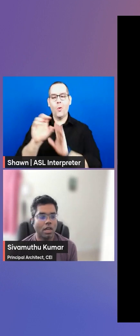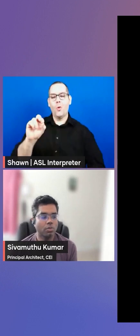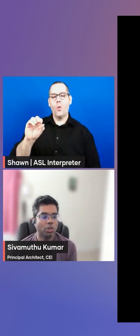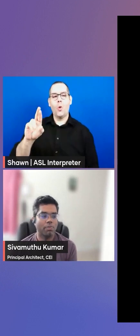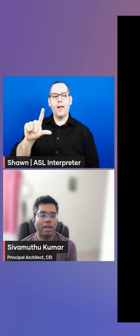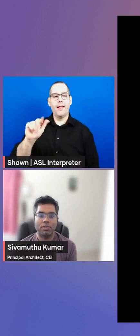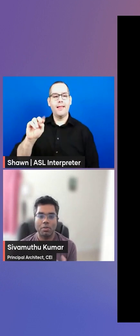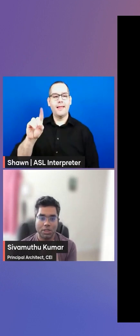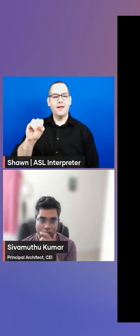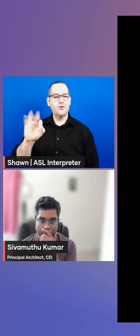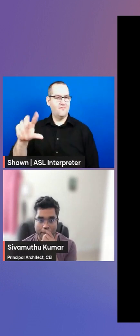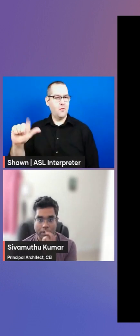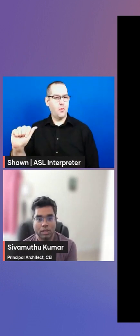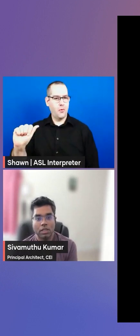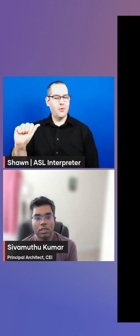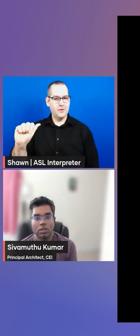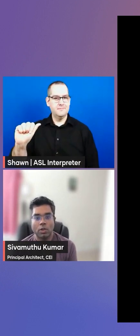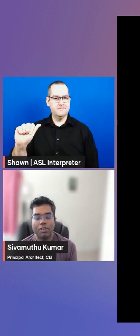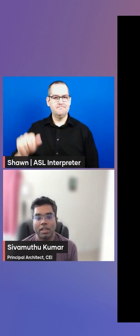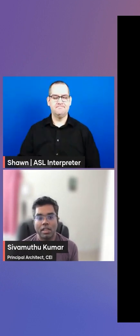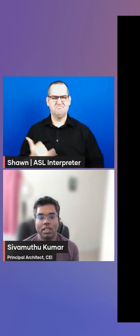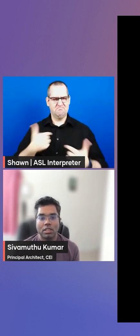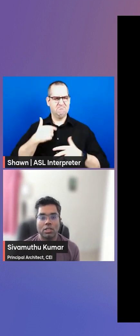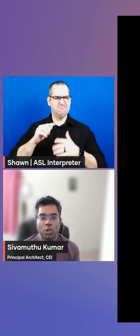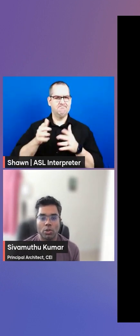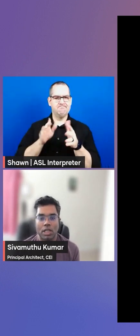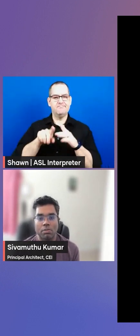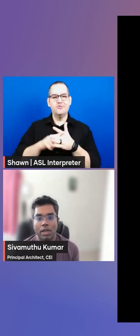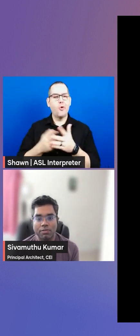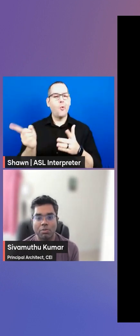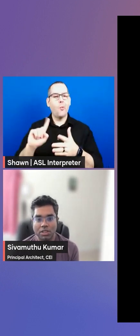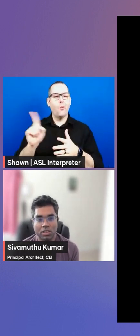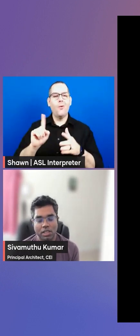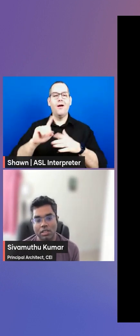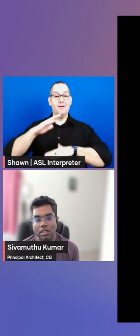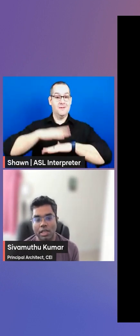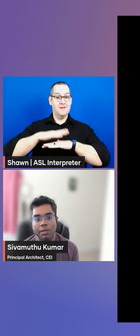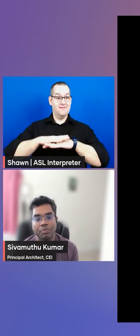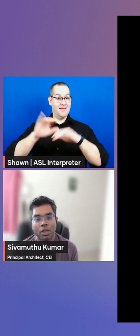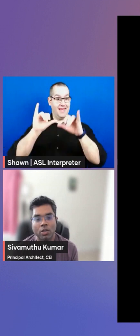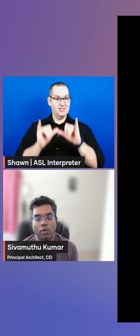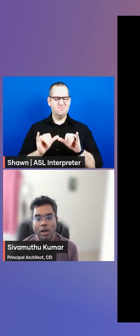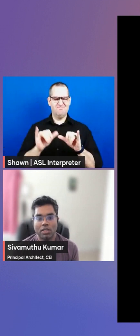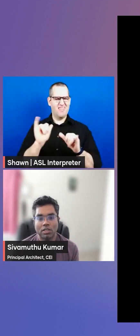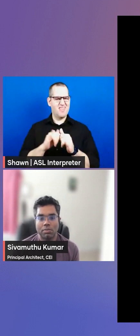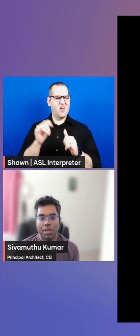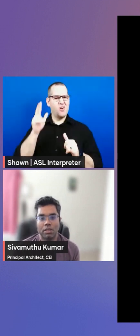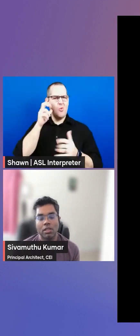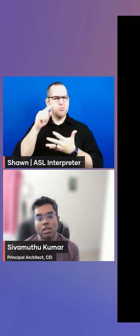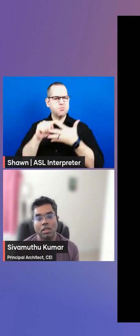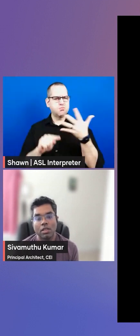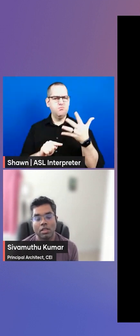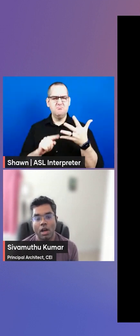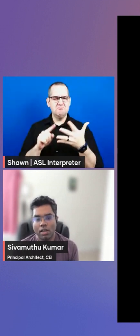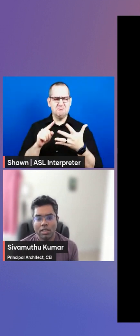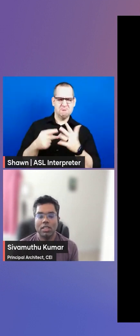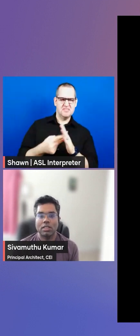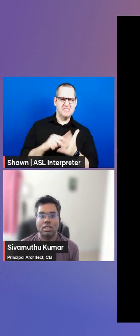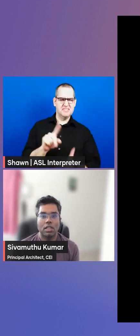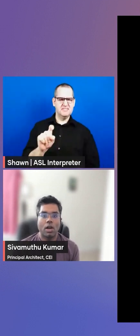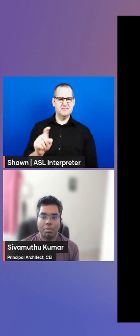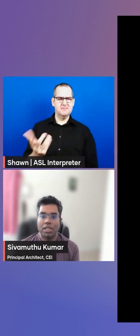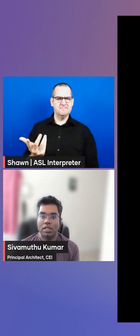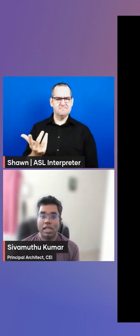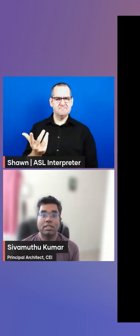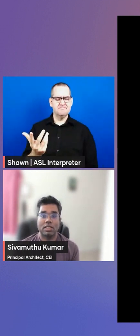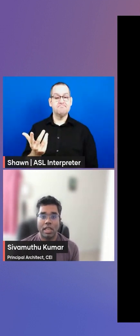So let's talk about the platform engineering. So we are hearing this new term, platform engineering, right? So what does that mean? The